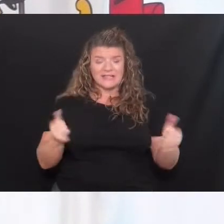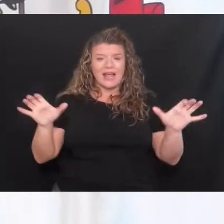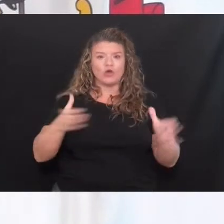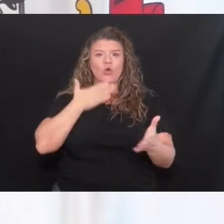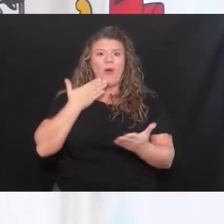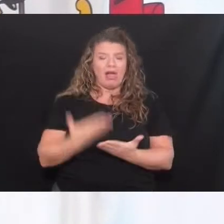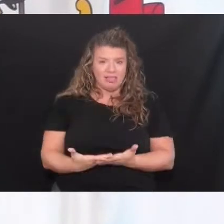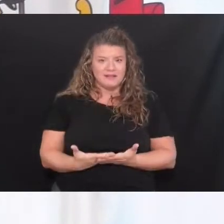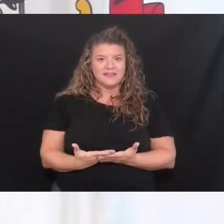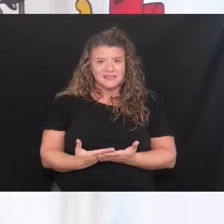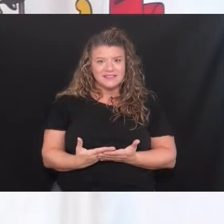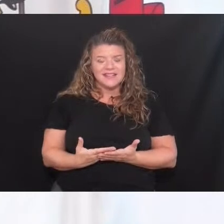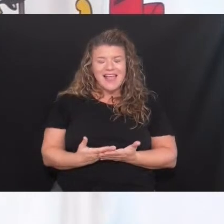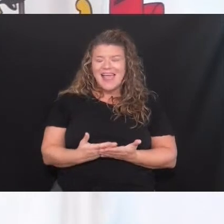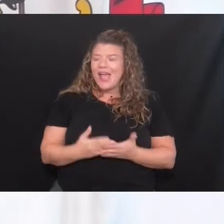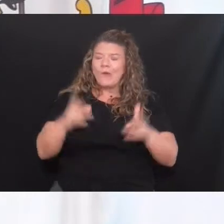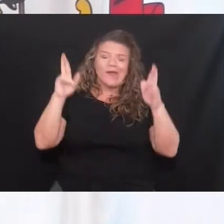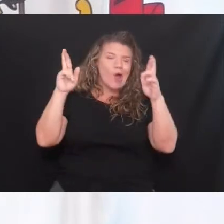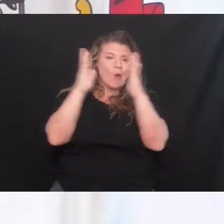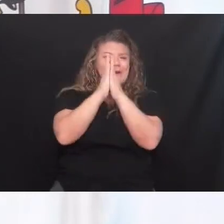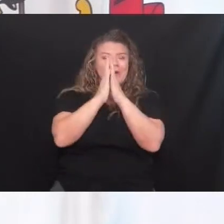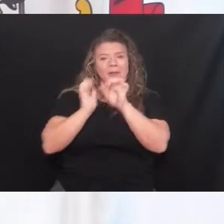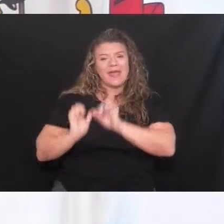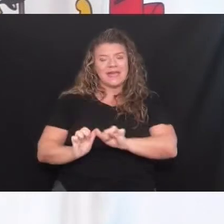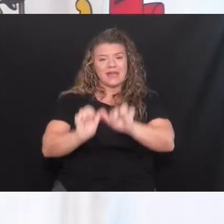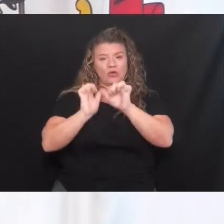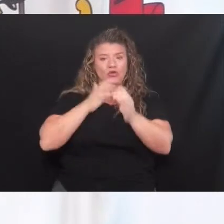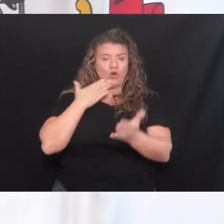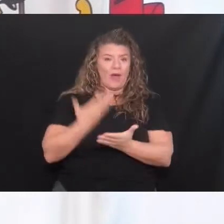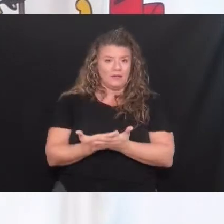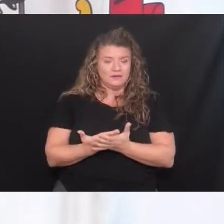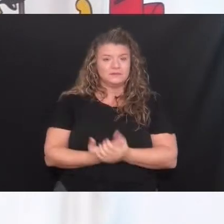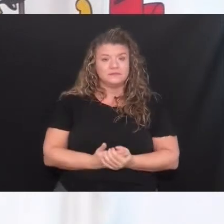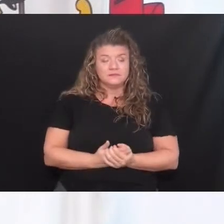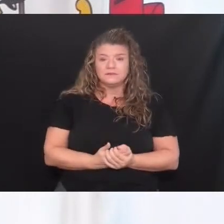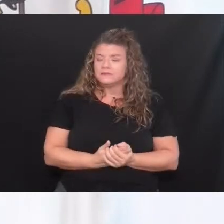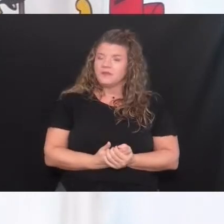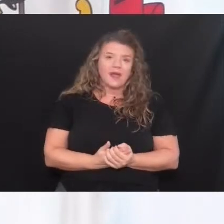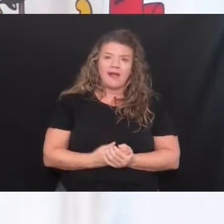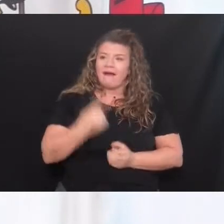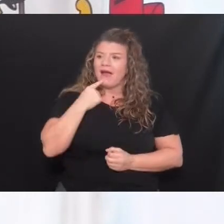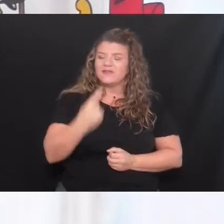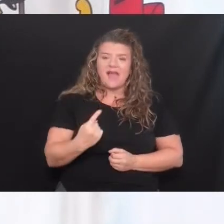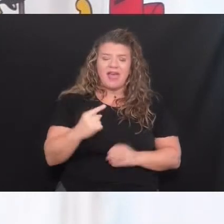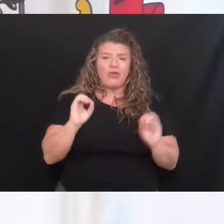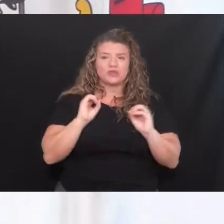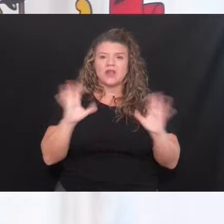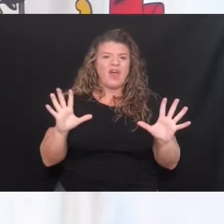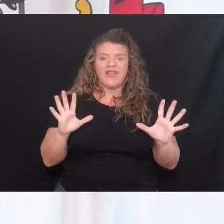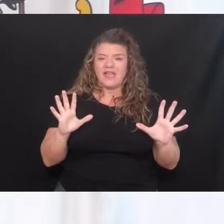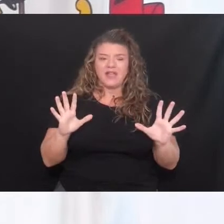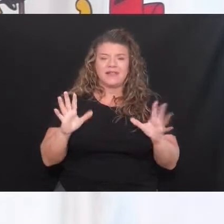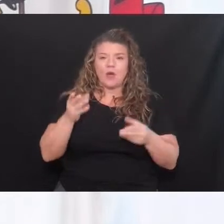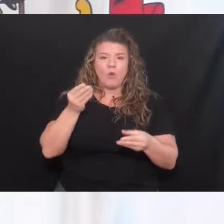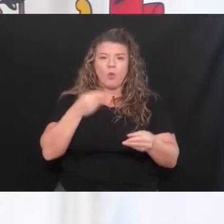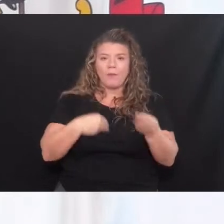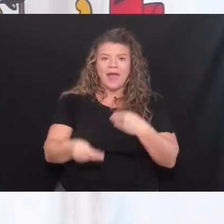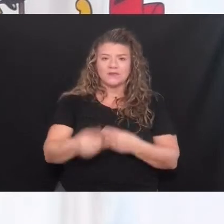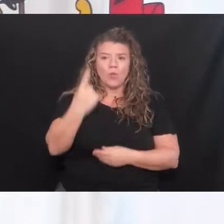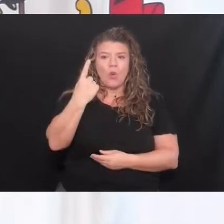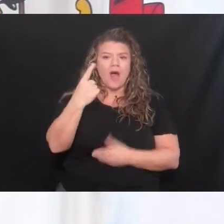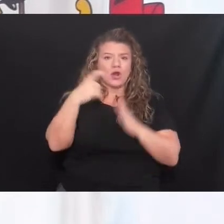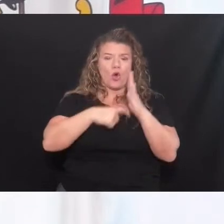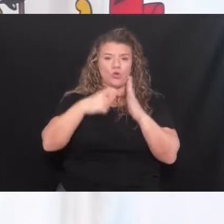well. And we hope and pray they'll continue to do that. I've said there is nothing that will replace one coal